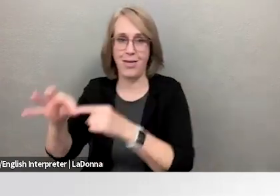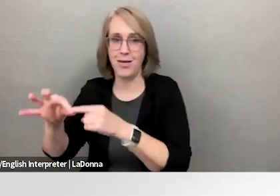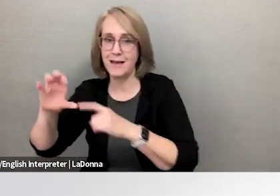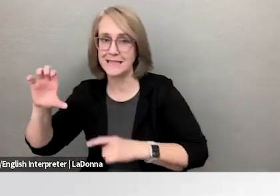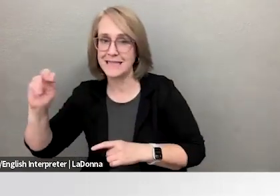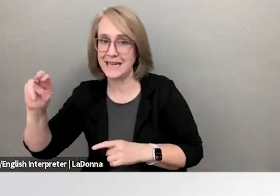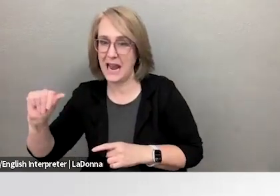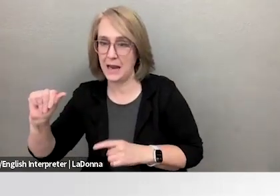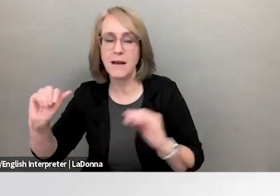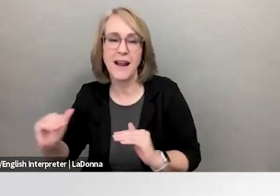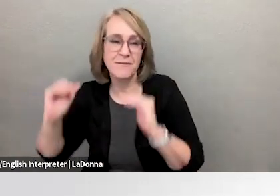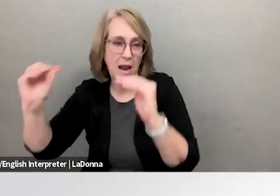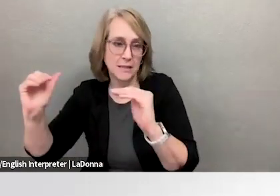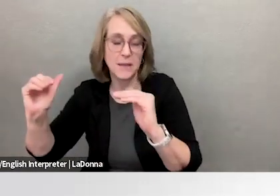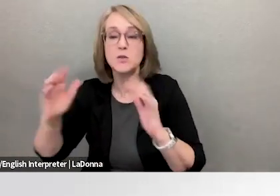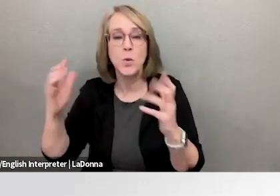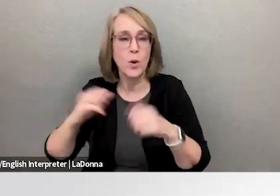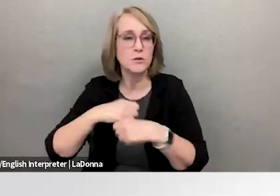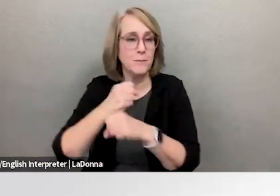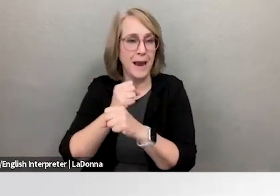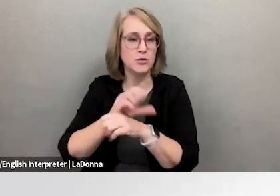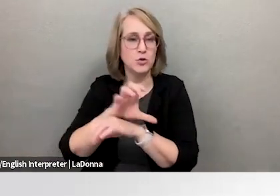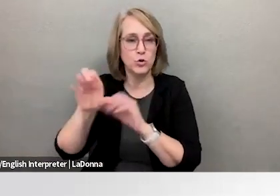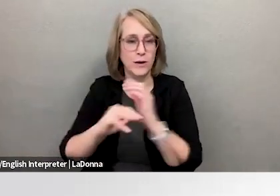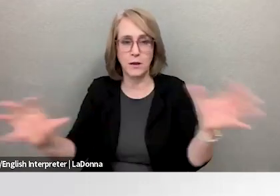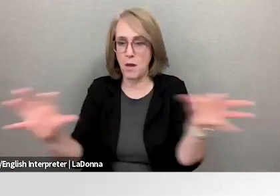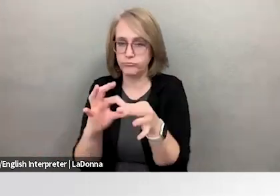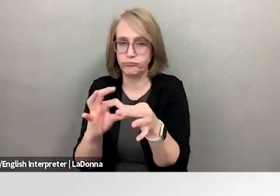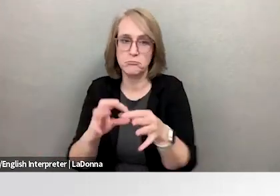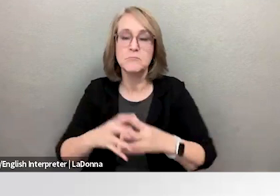career advancement with their program. Next, please.